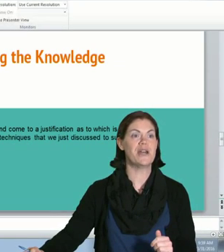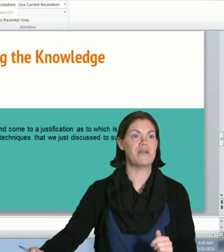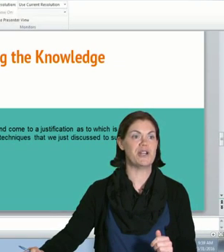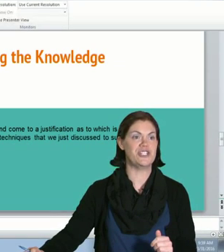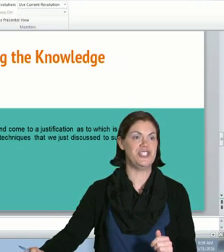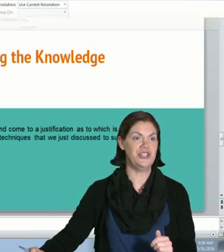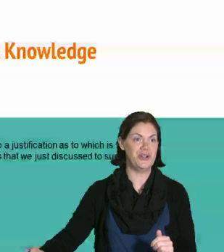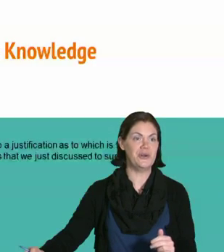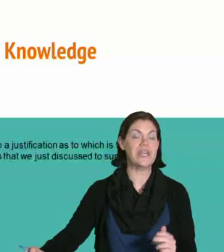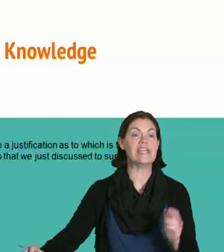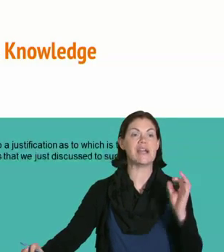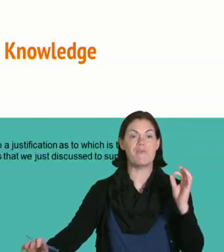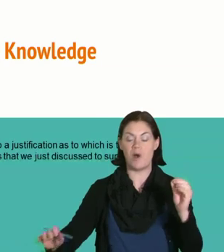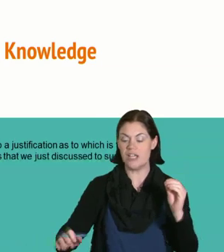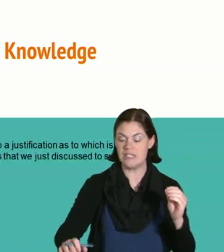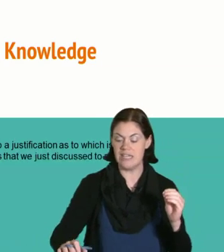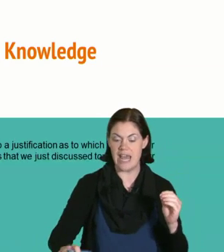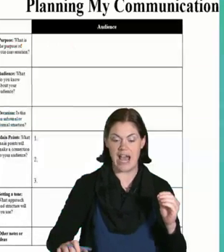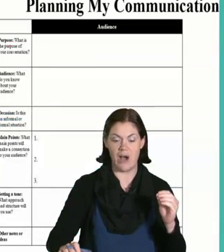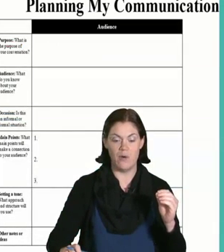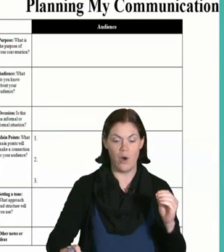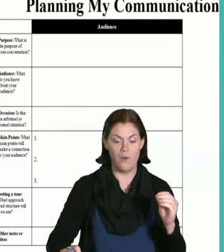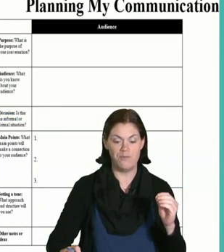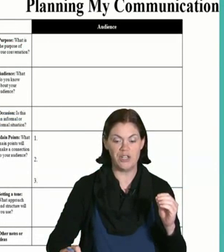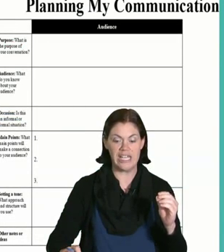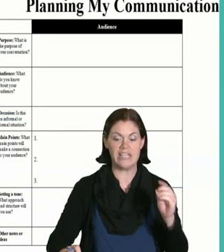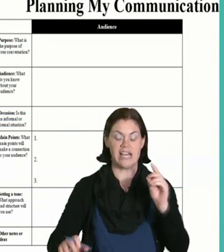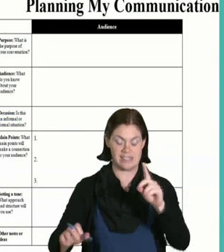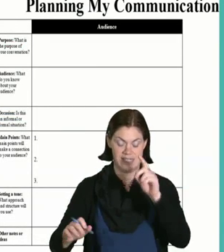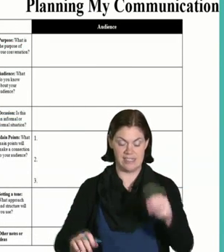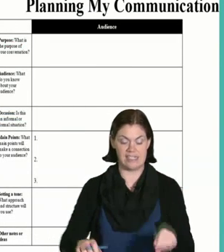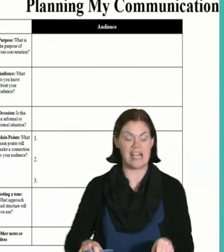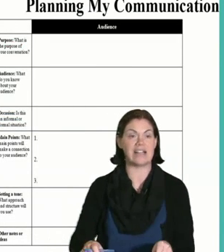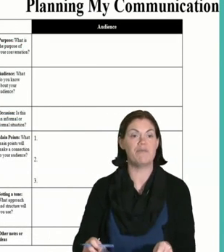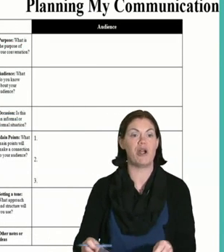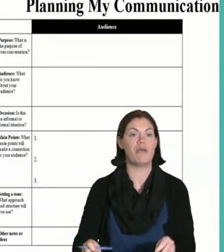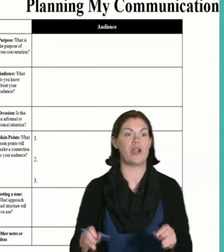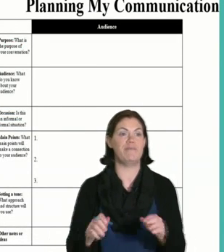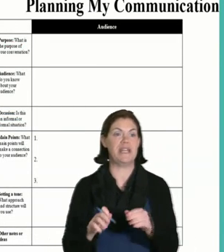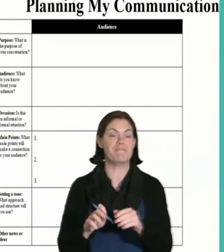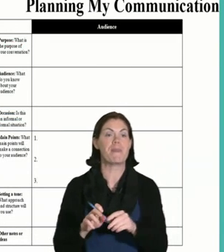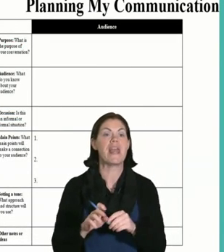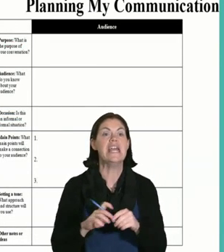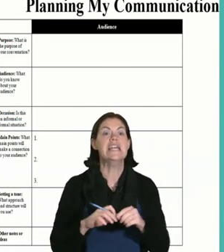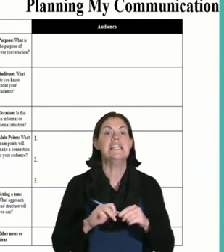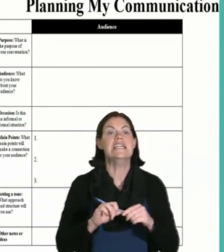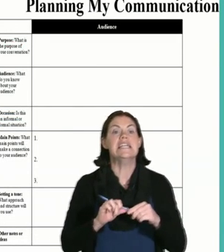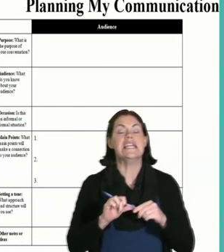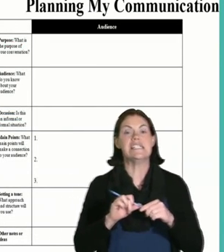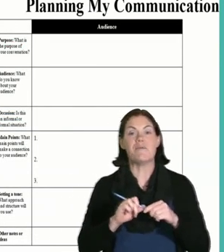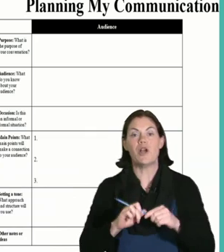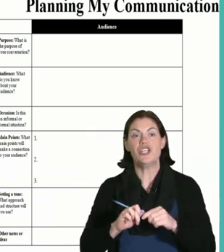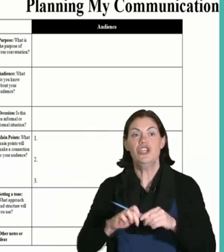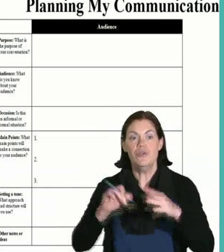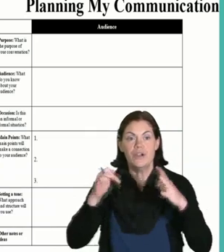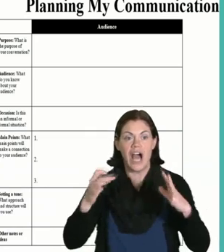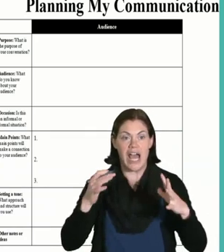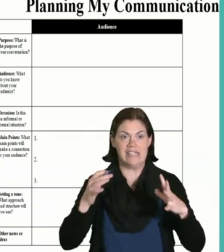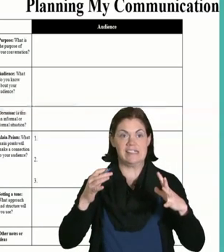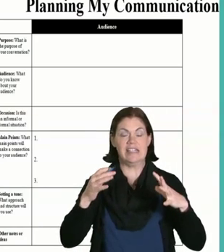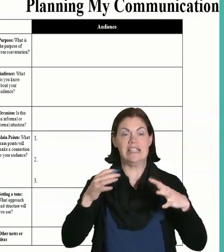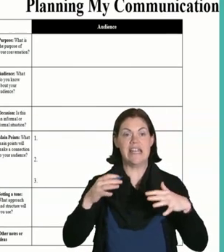Now what I want to do is I want to now, hopefully, yes, this is exactly where I want to be, is I want